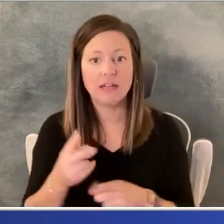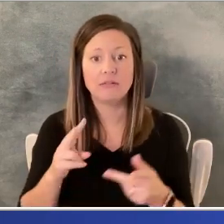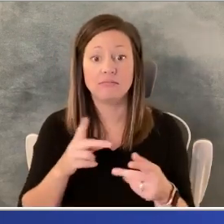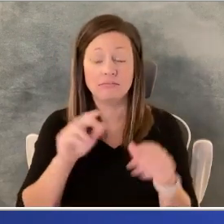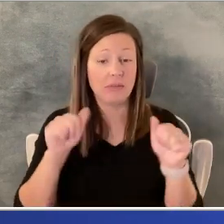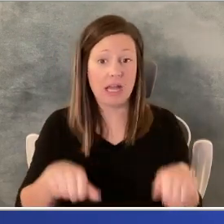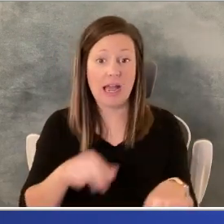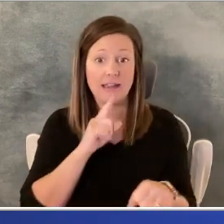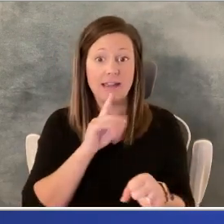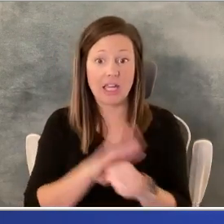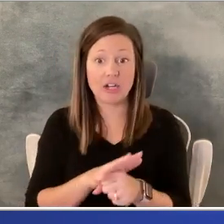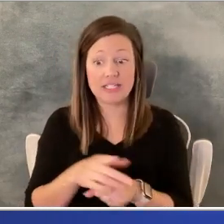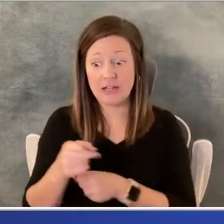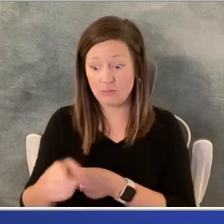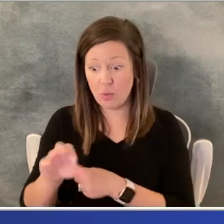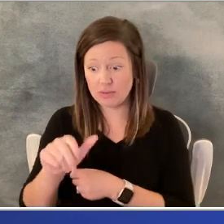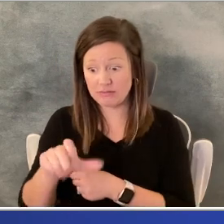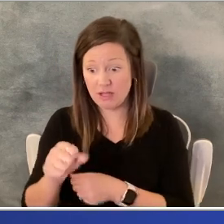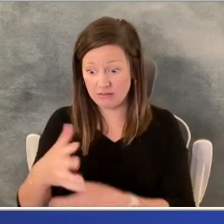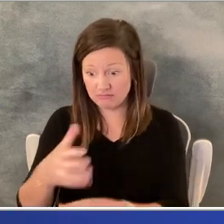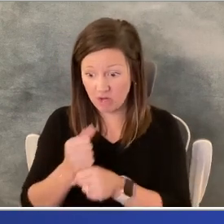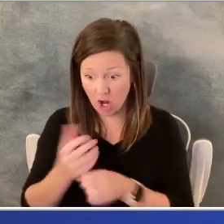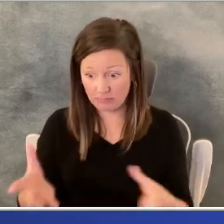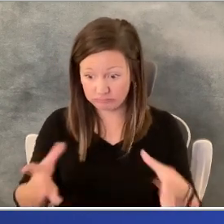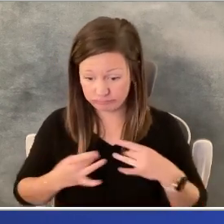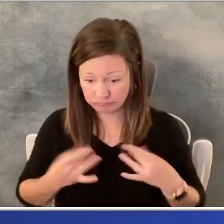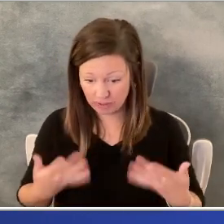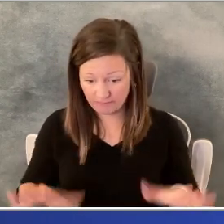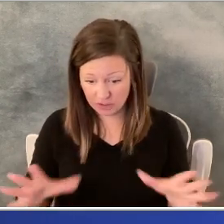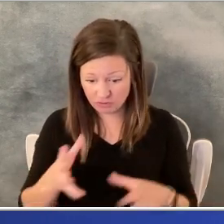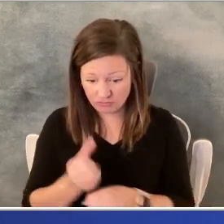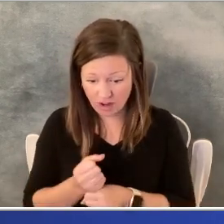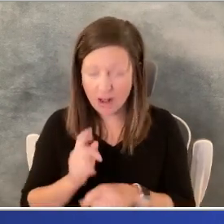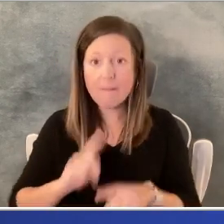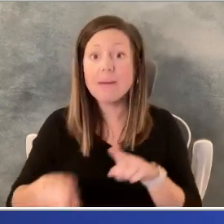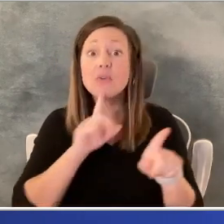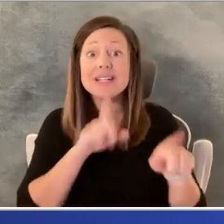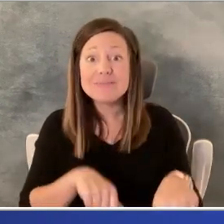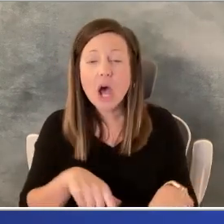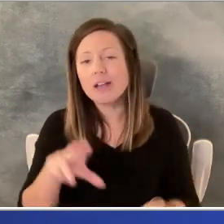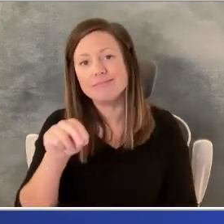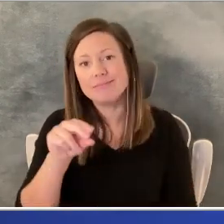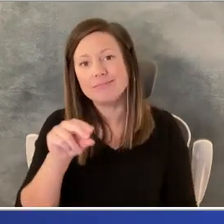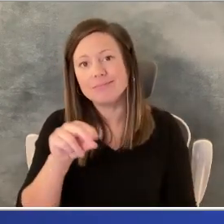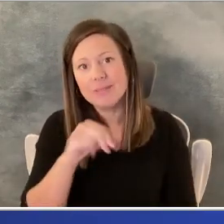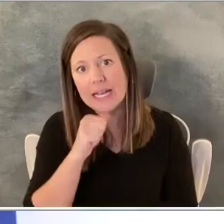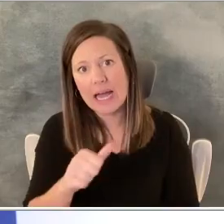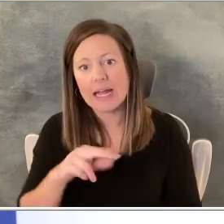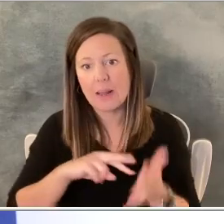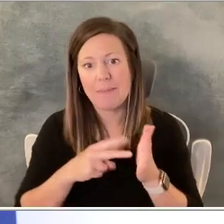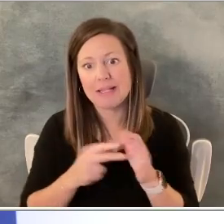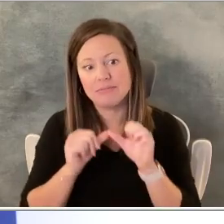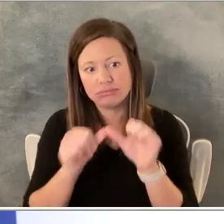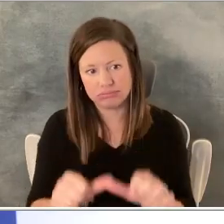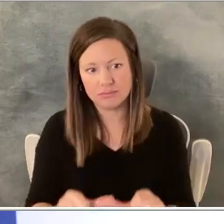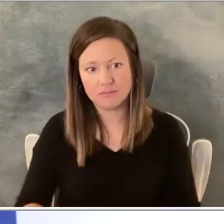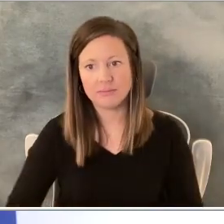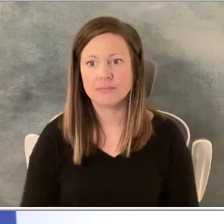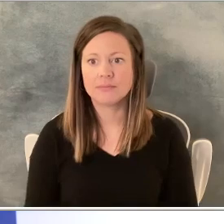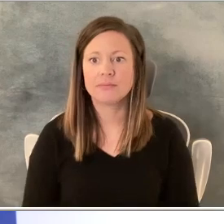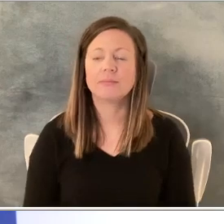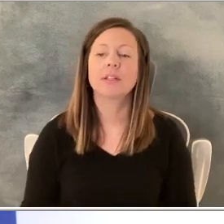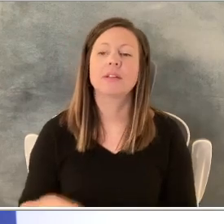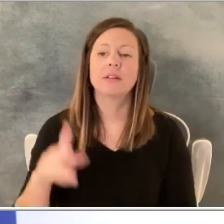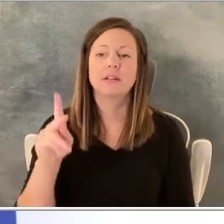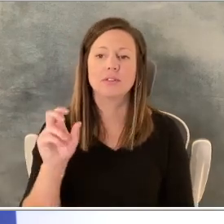got radiation. It's just they didn't respond to the radiation therapy. And so they persisted, and there they are. So Ken could have received more radiation